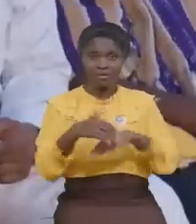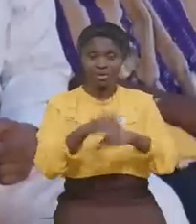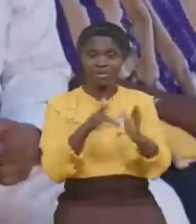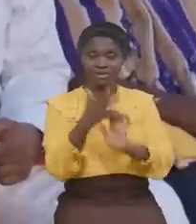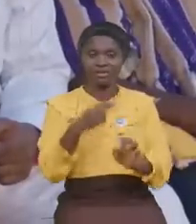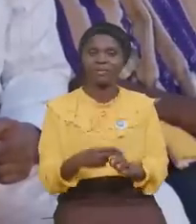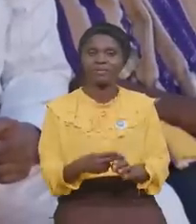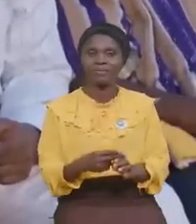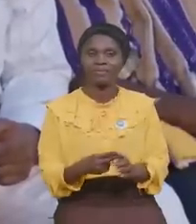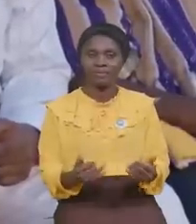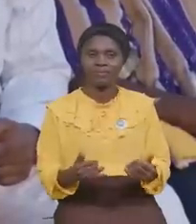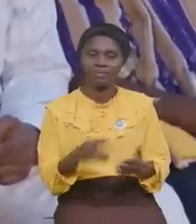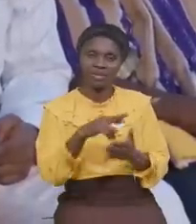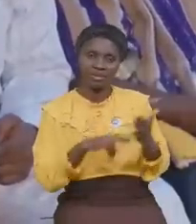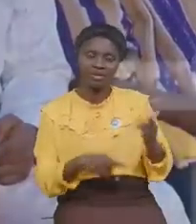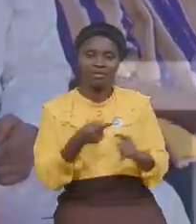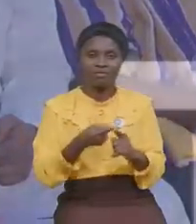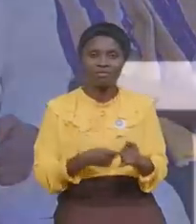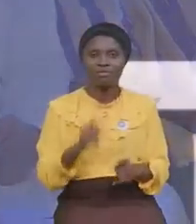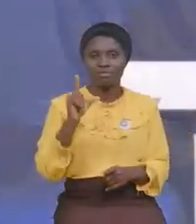I'm reading to you from Luke chapter 4.